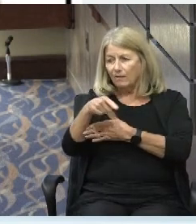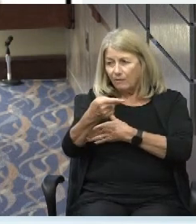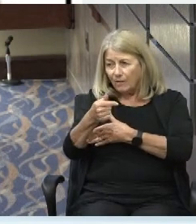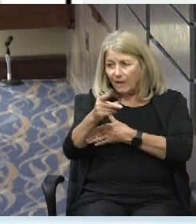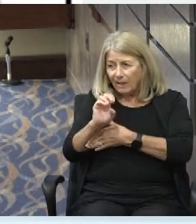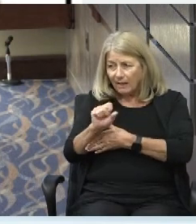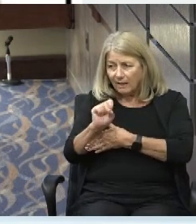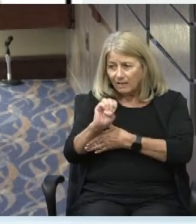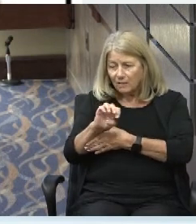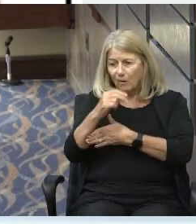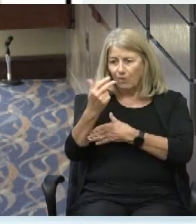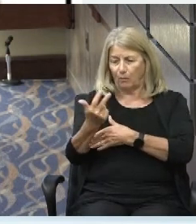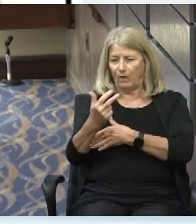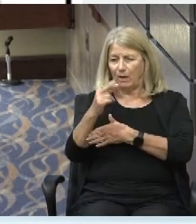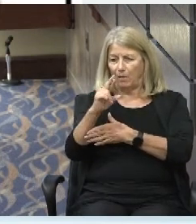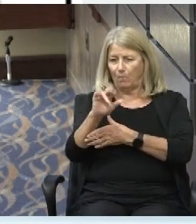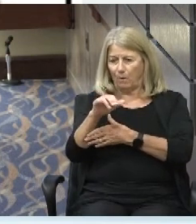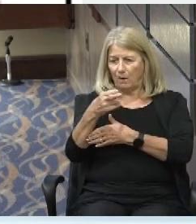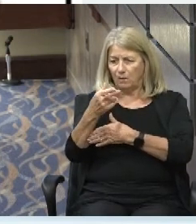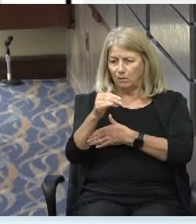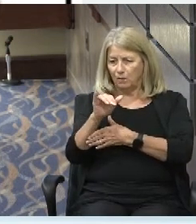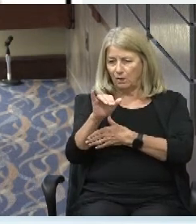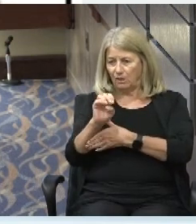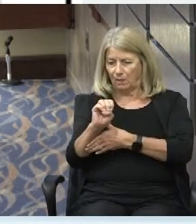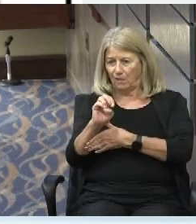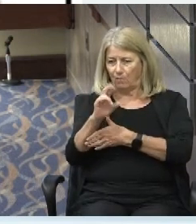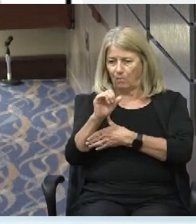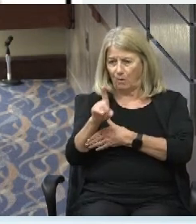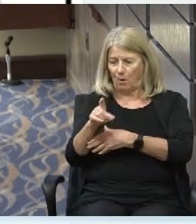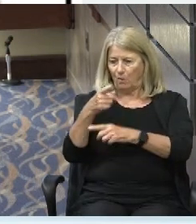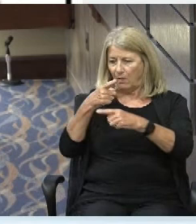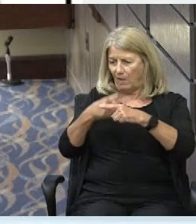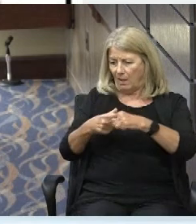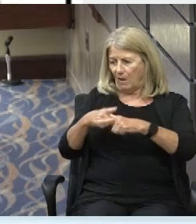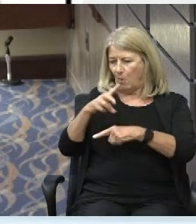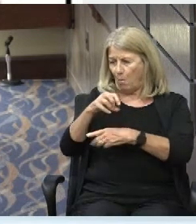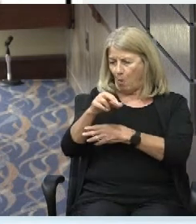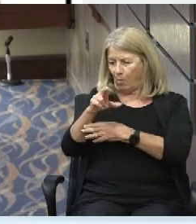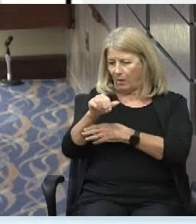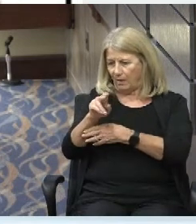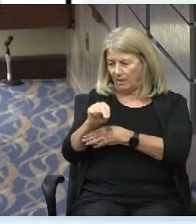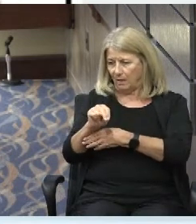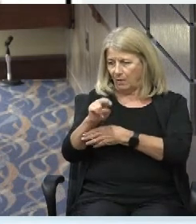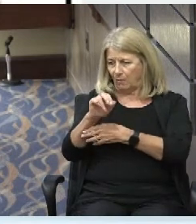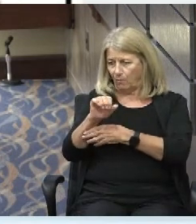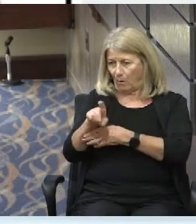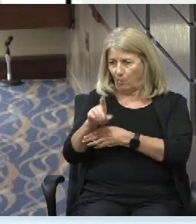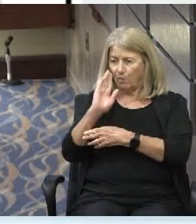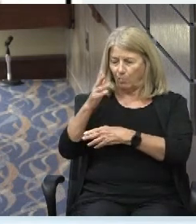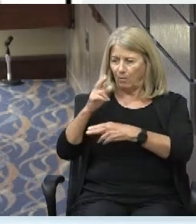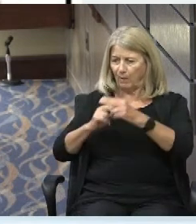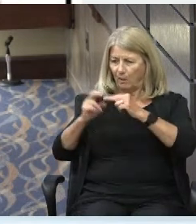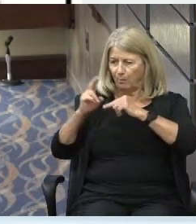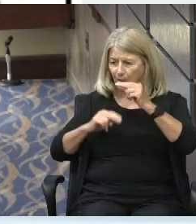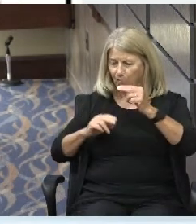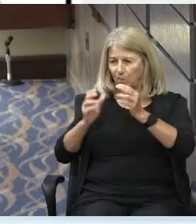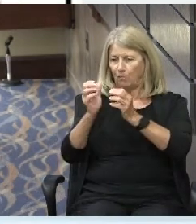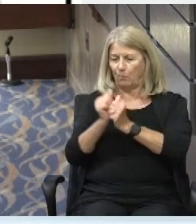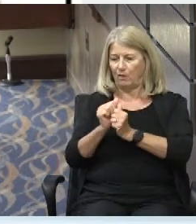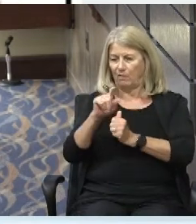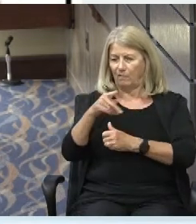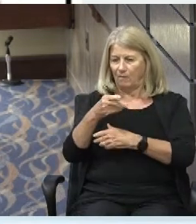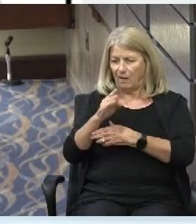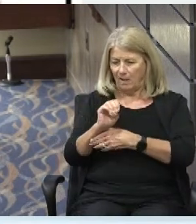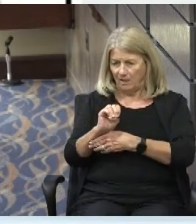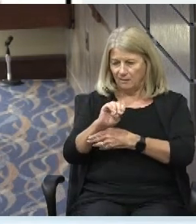up on the right side of the map, and then a realigned Warren Road here that will be built with Phase 4 in a